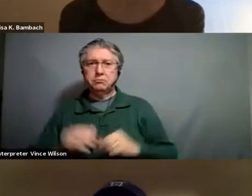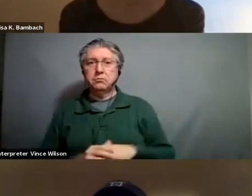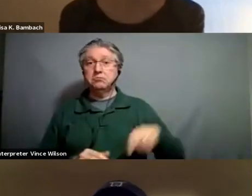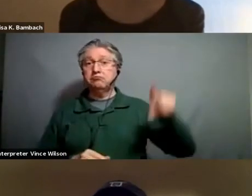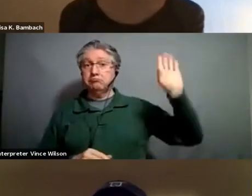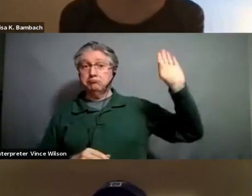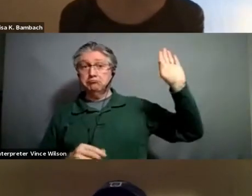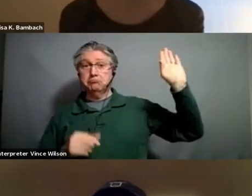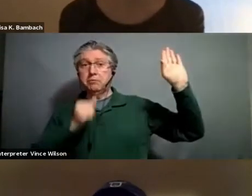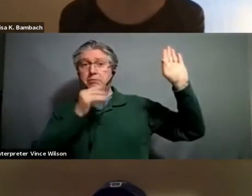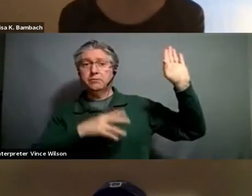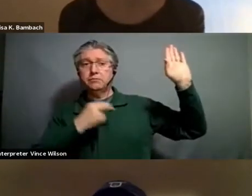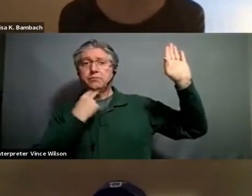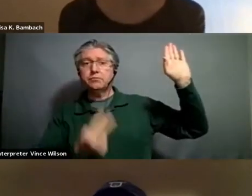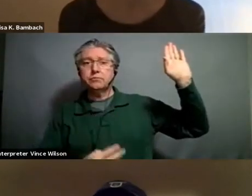I can share.